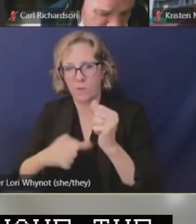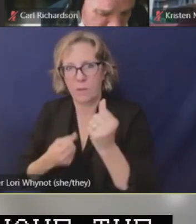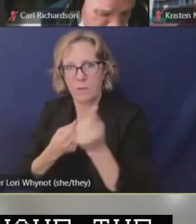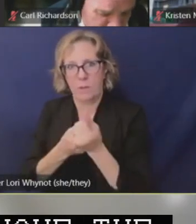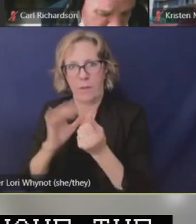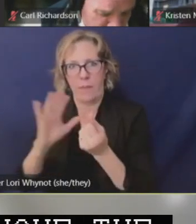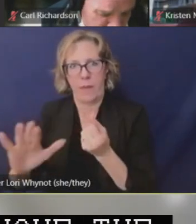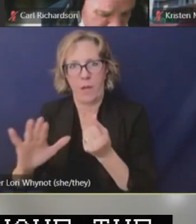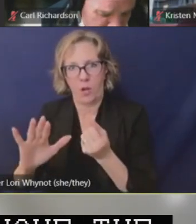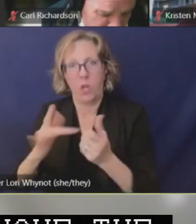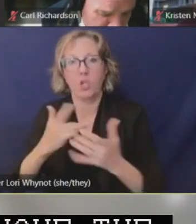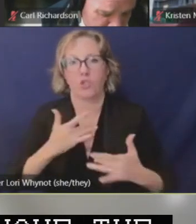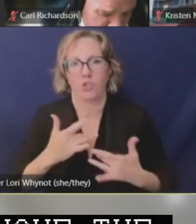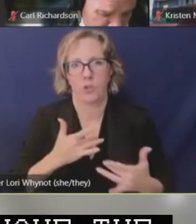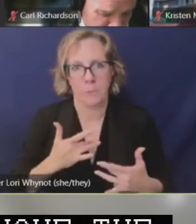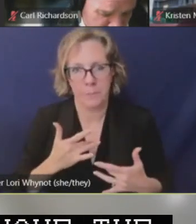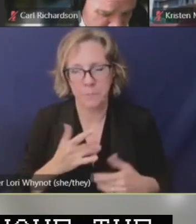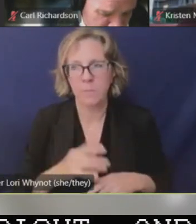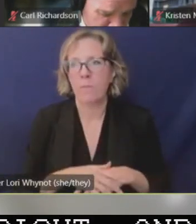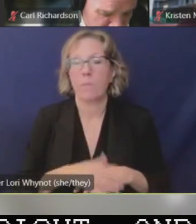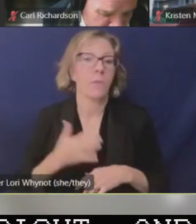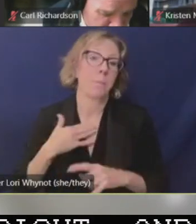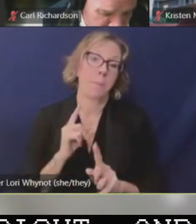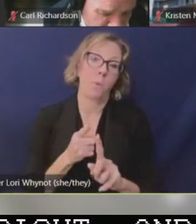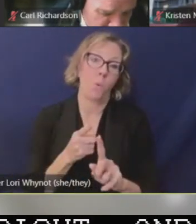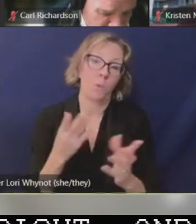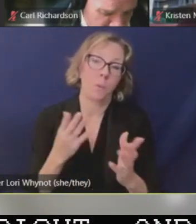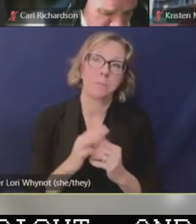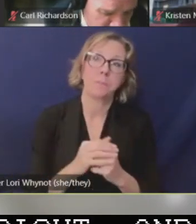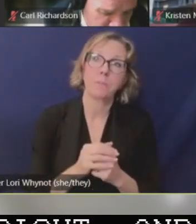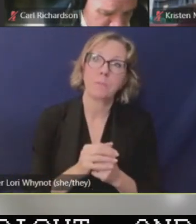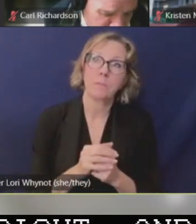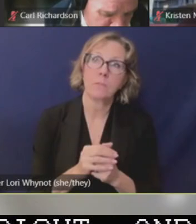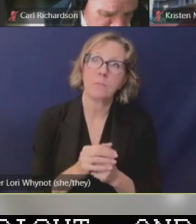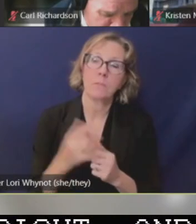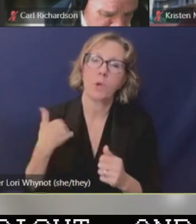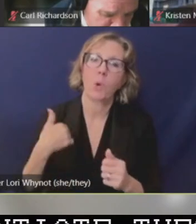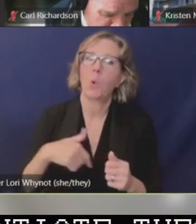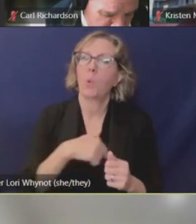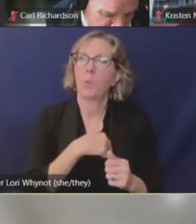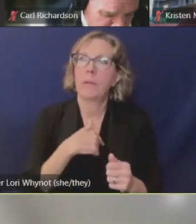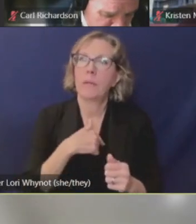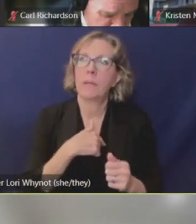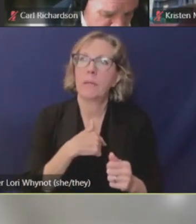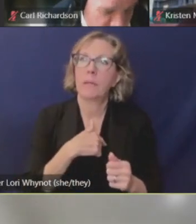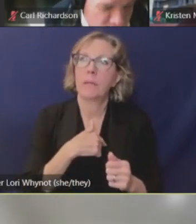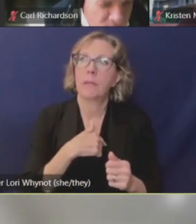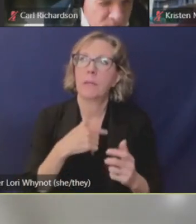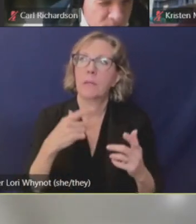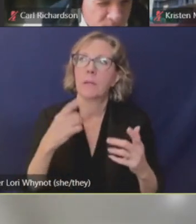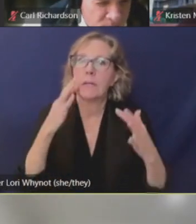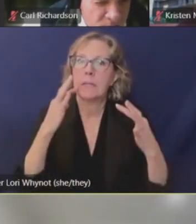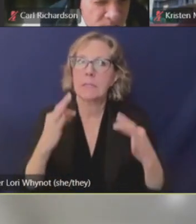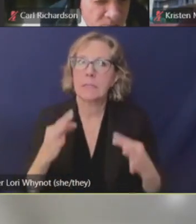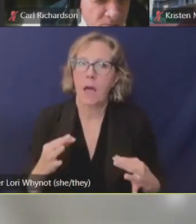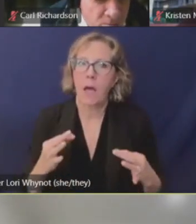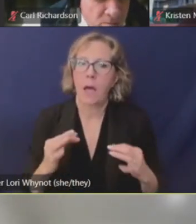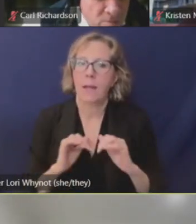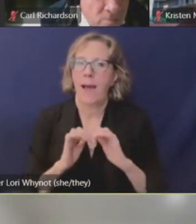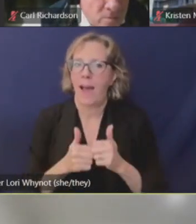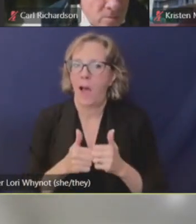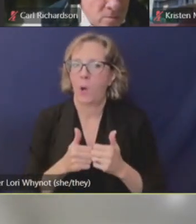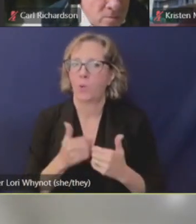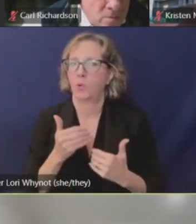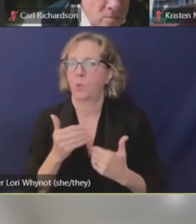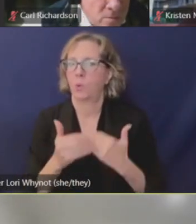these things. So I think my point is, as we decide how it's, or even go through it, I think, and as I read